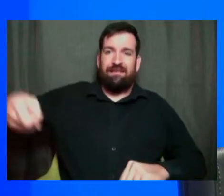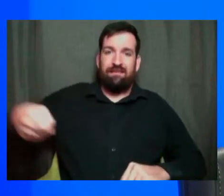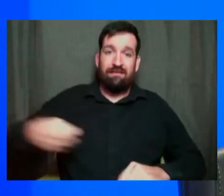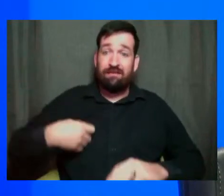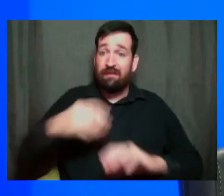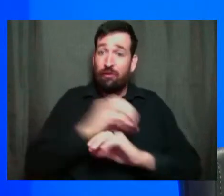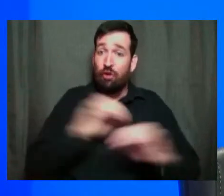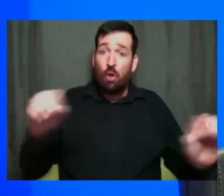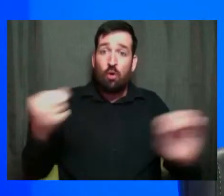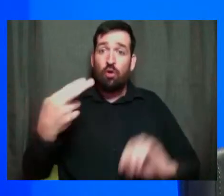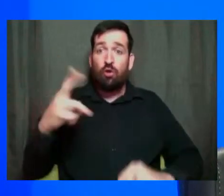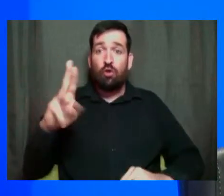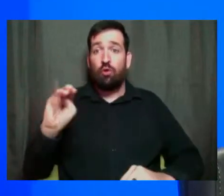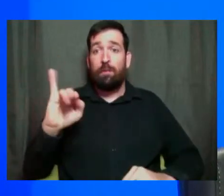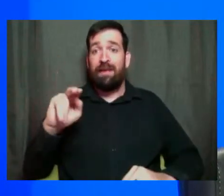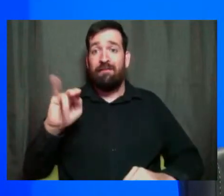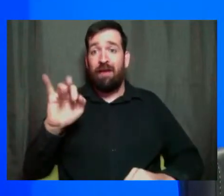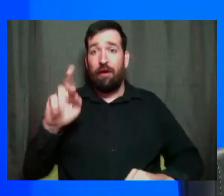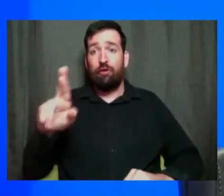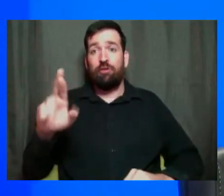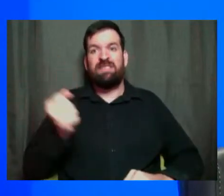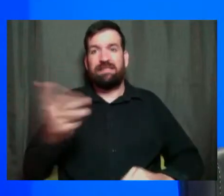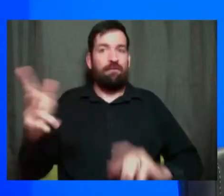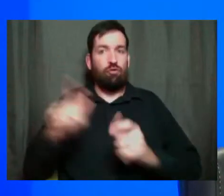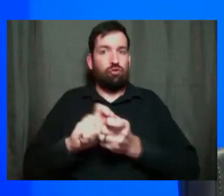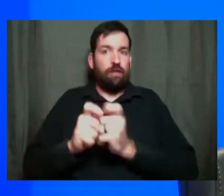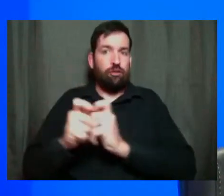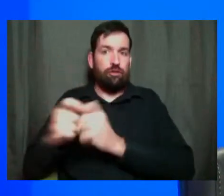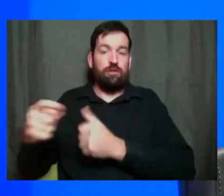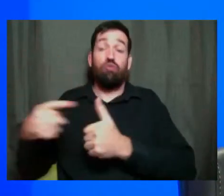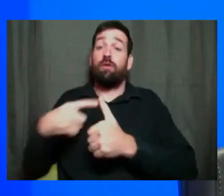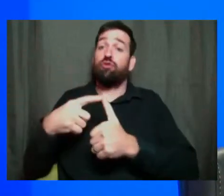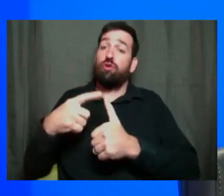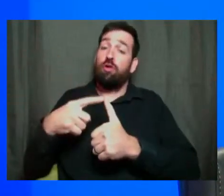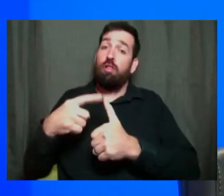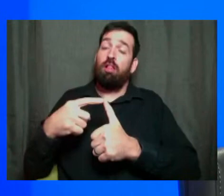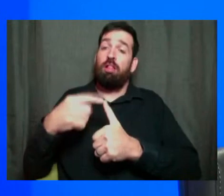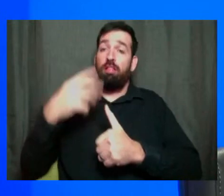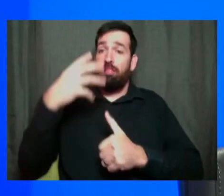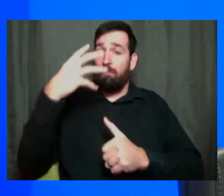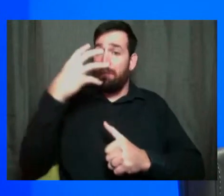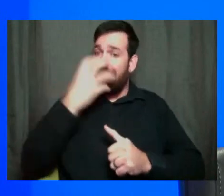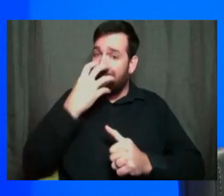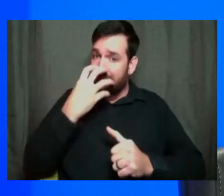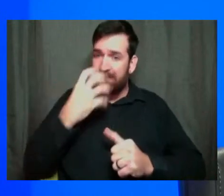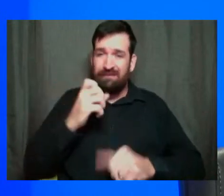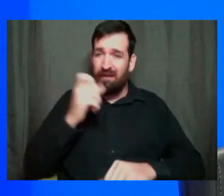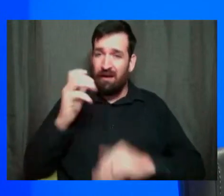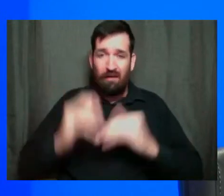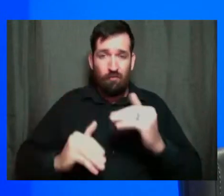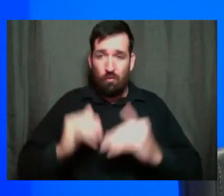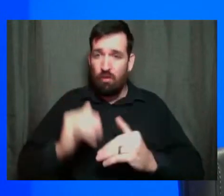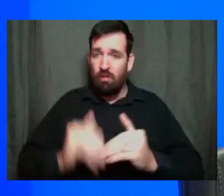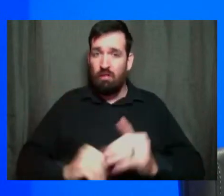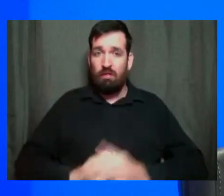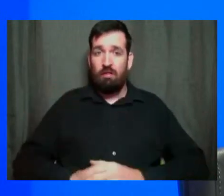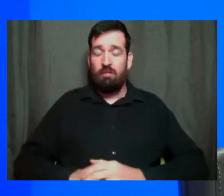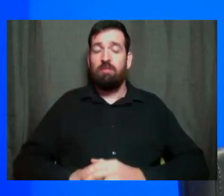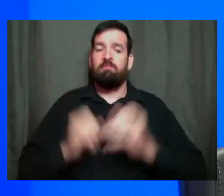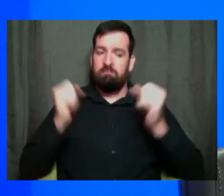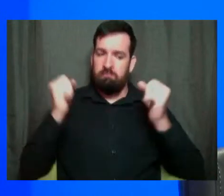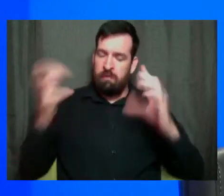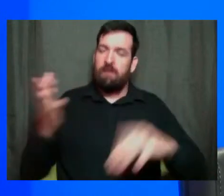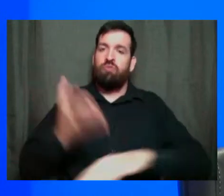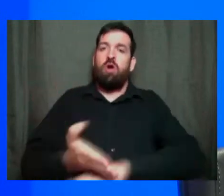humidifier. There's been several changes that we made. Like I said, the original ones, the original mask were uncomfortable, but we've made a lot of progress on